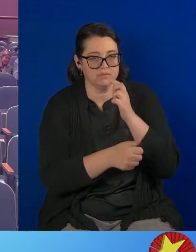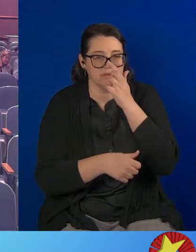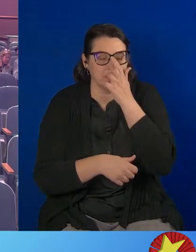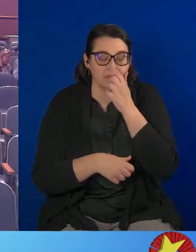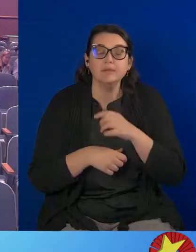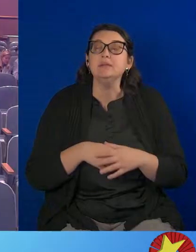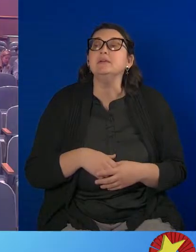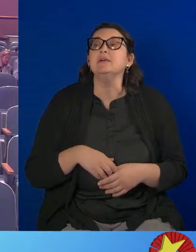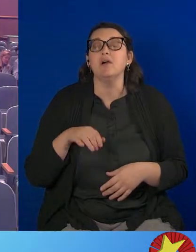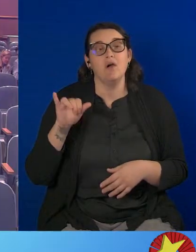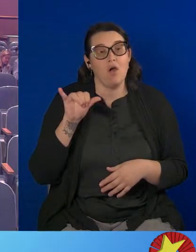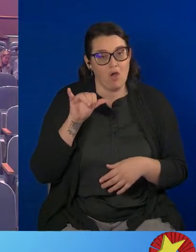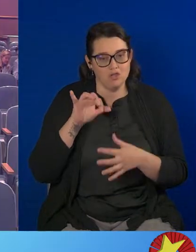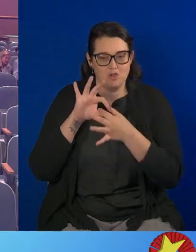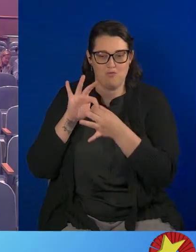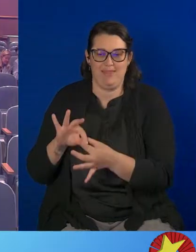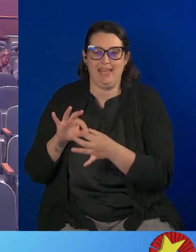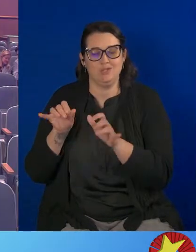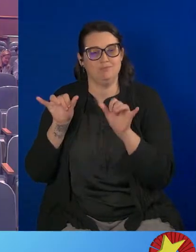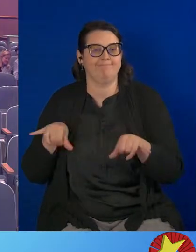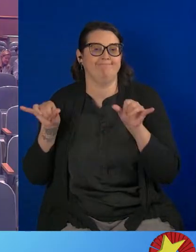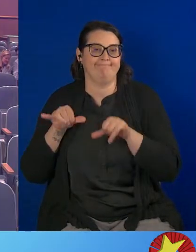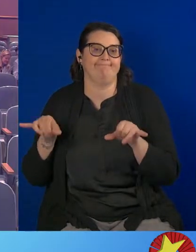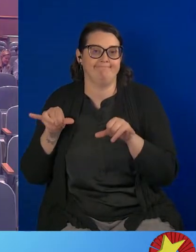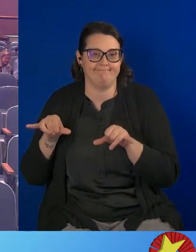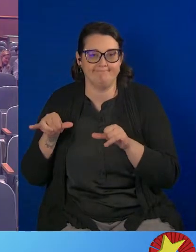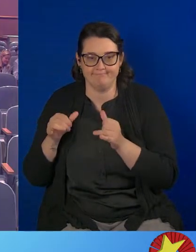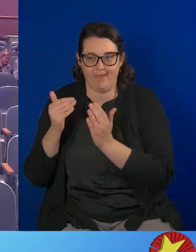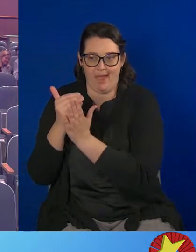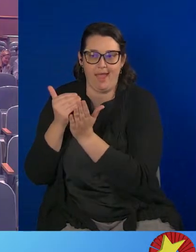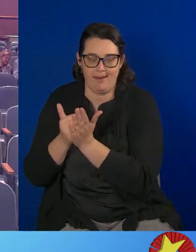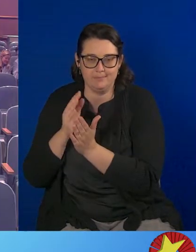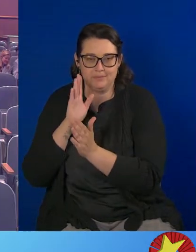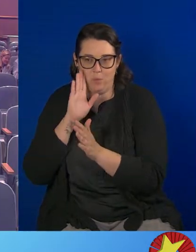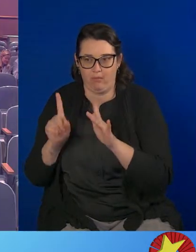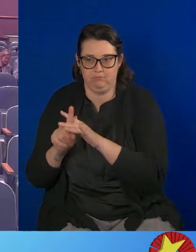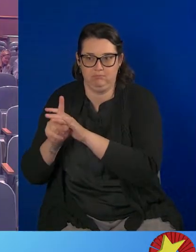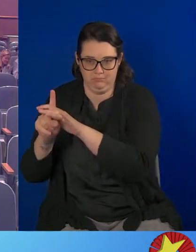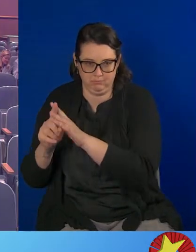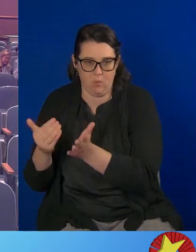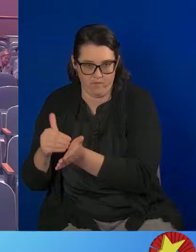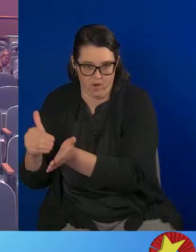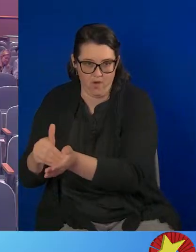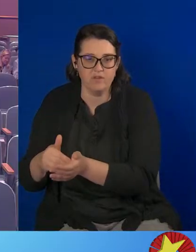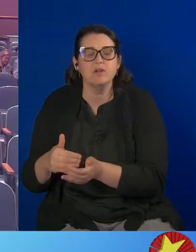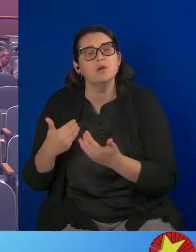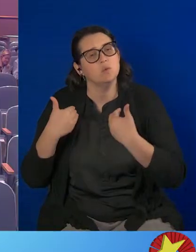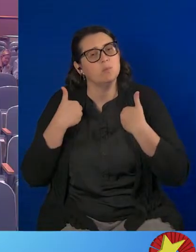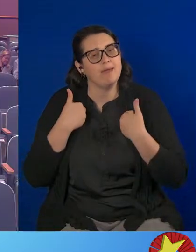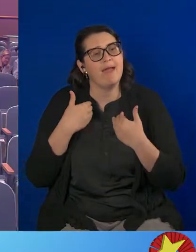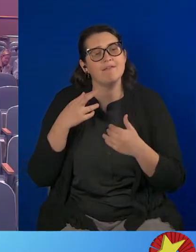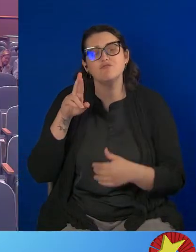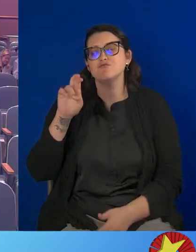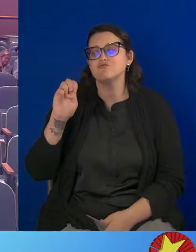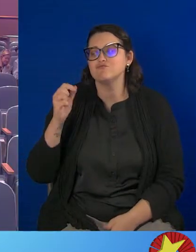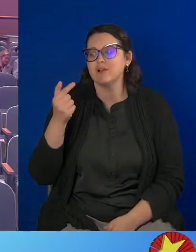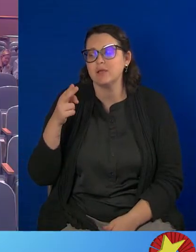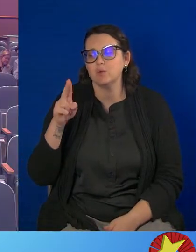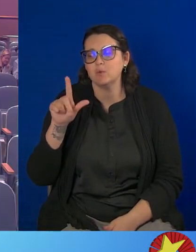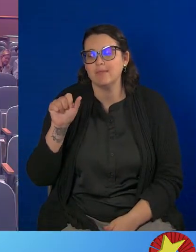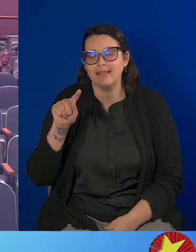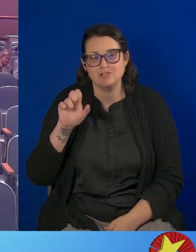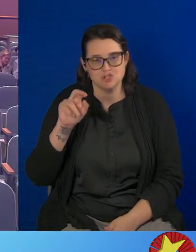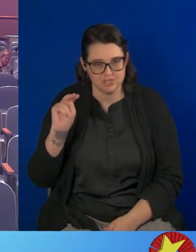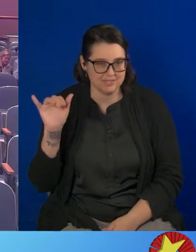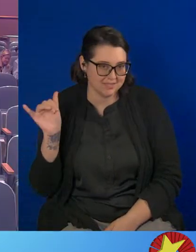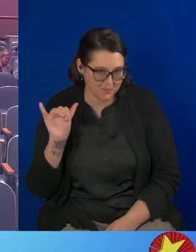the routine items, we do have regulations. This evening, typically we don't do regulations. The ASDB